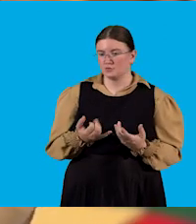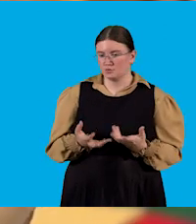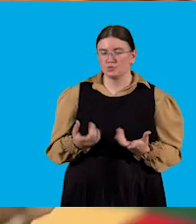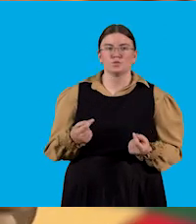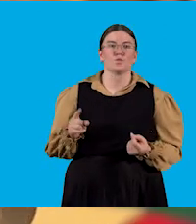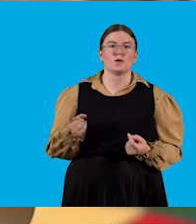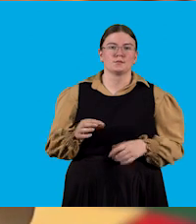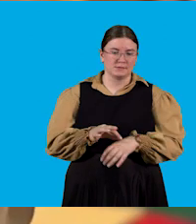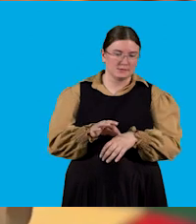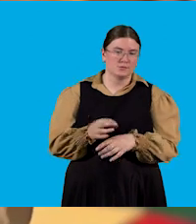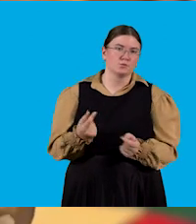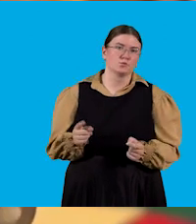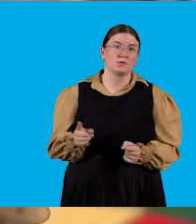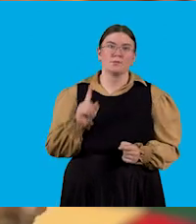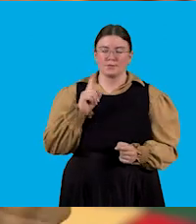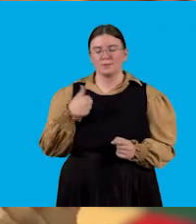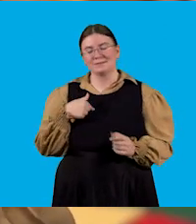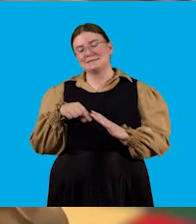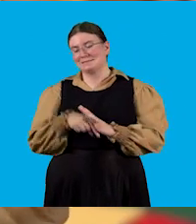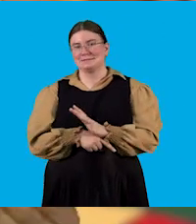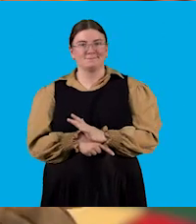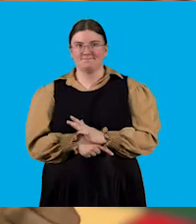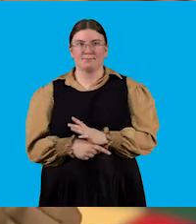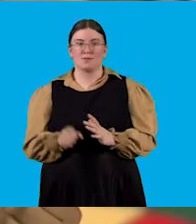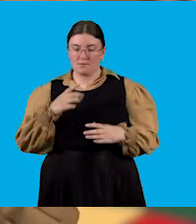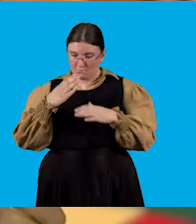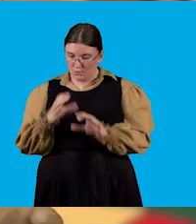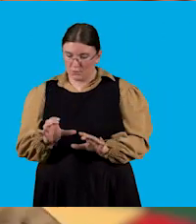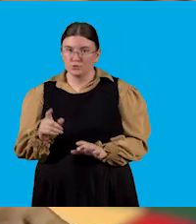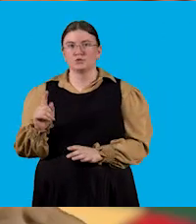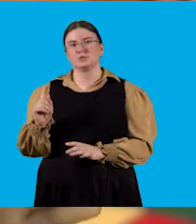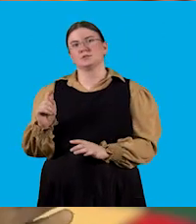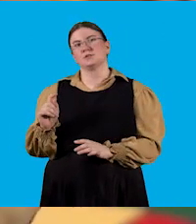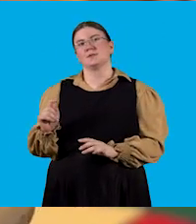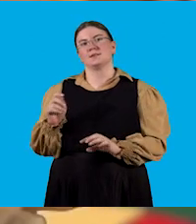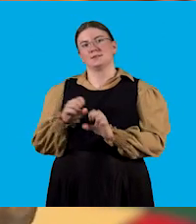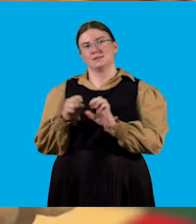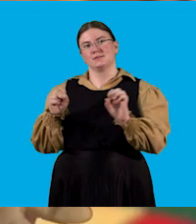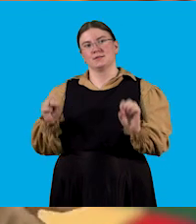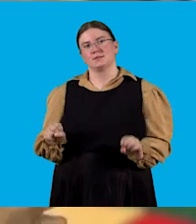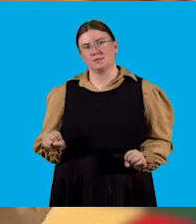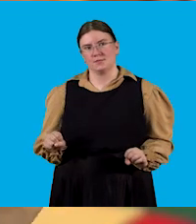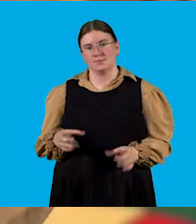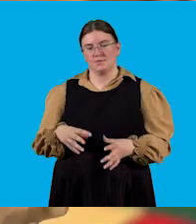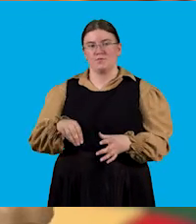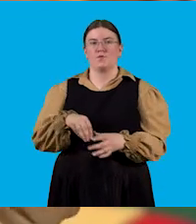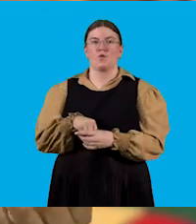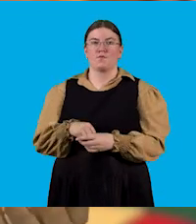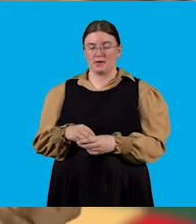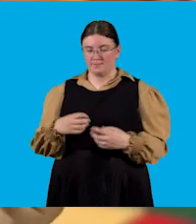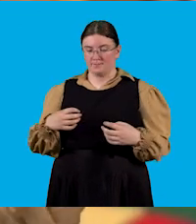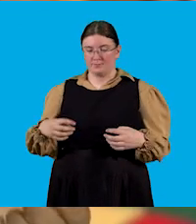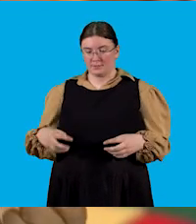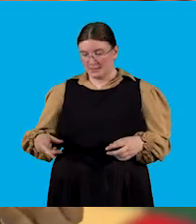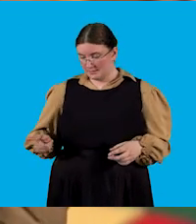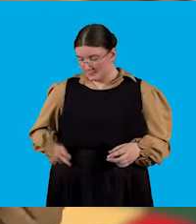but only touched on those lightly. But our focus for this lesson was on the excretory system involving the